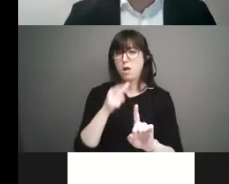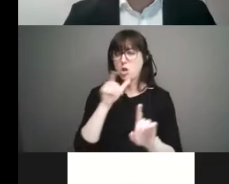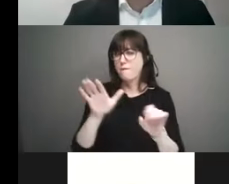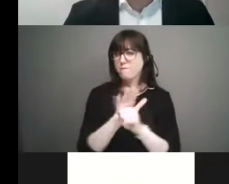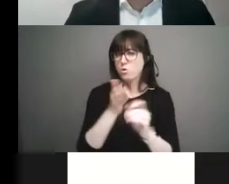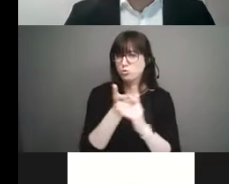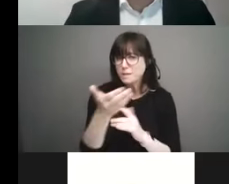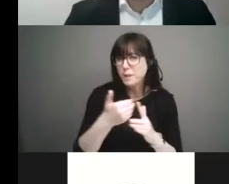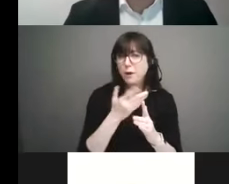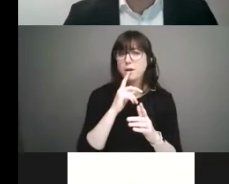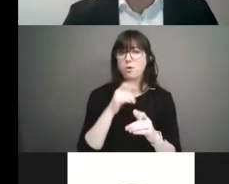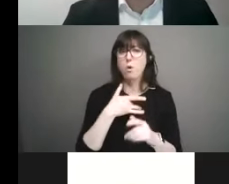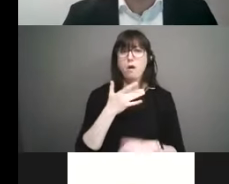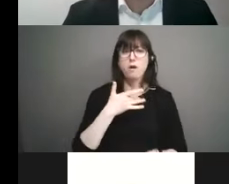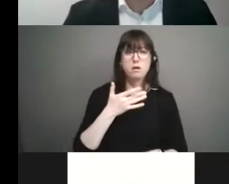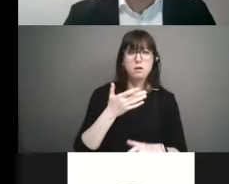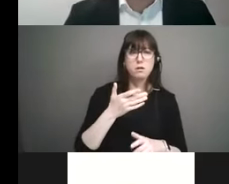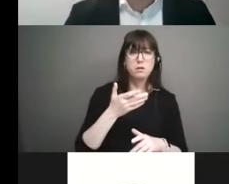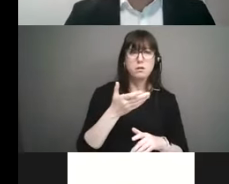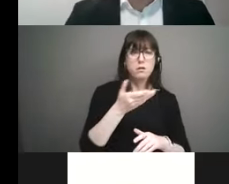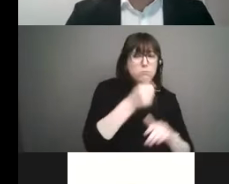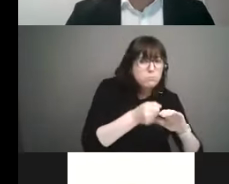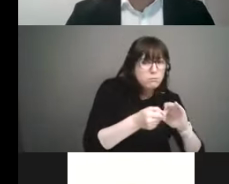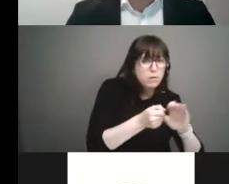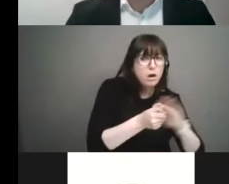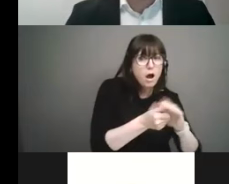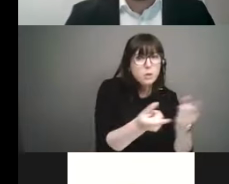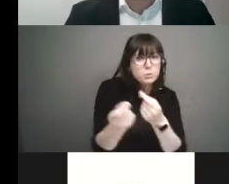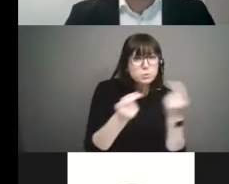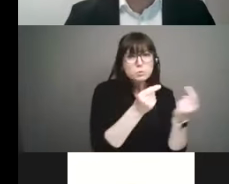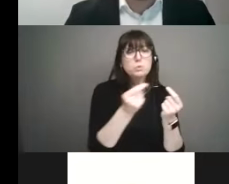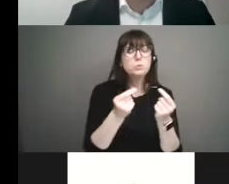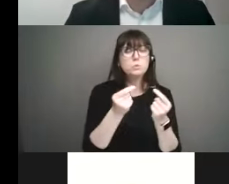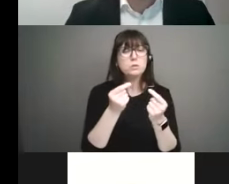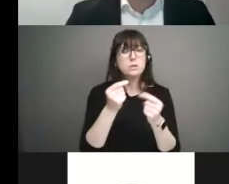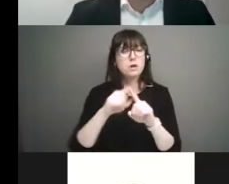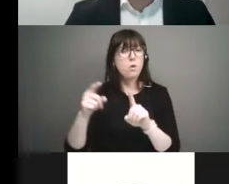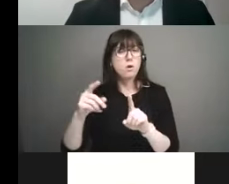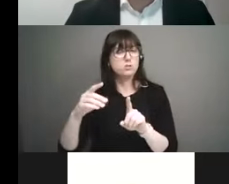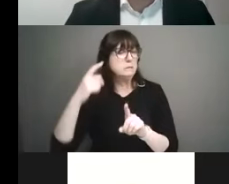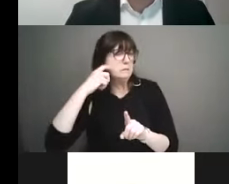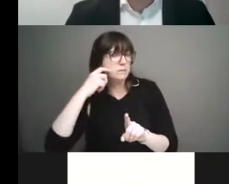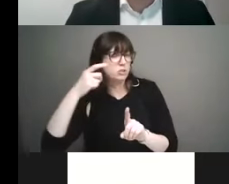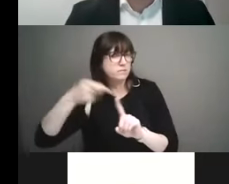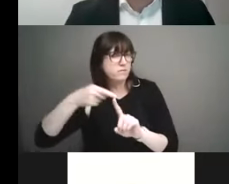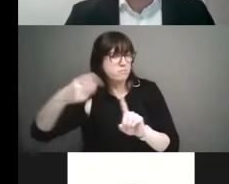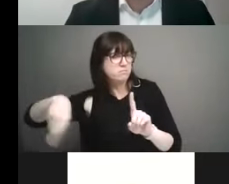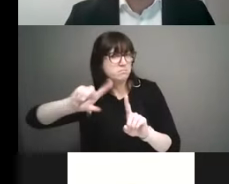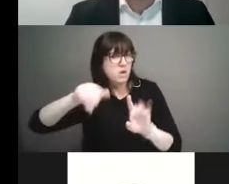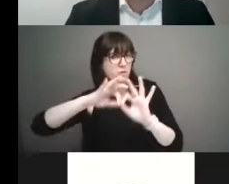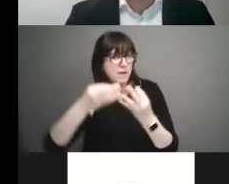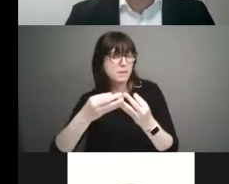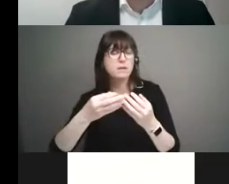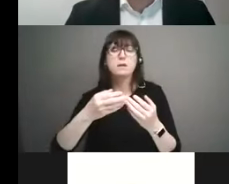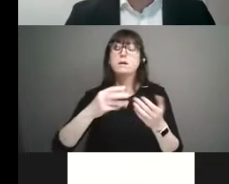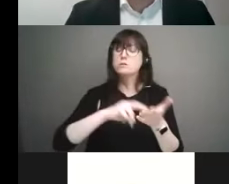with the family members that would otherwise be supporting the grantor because of some underlying conflict. So it's important to choose someone as